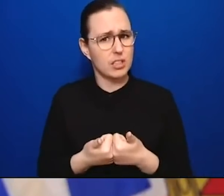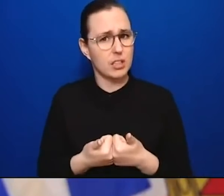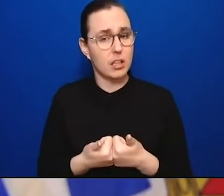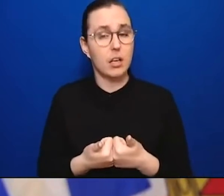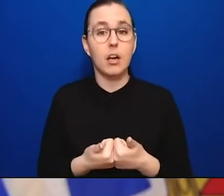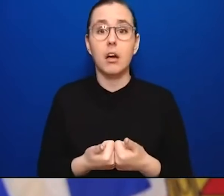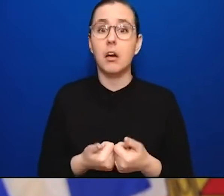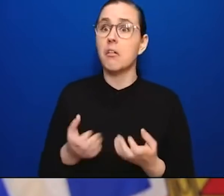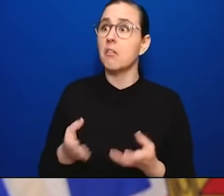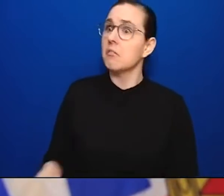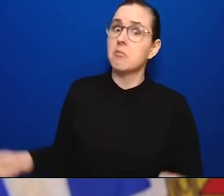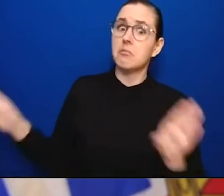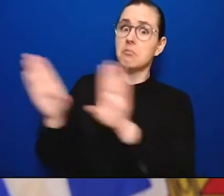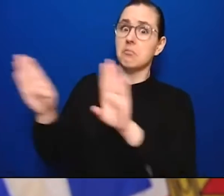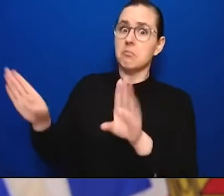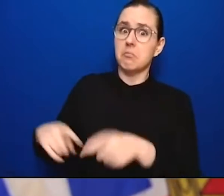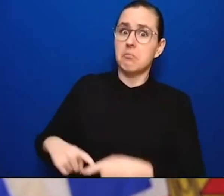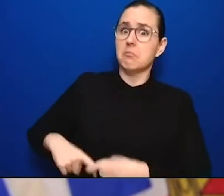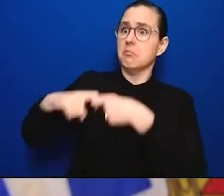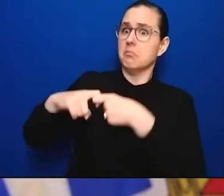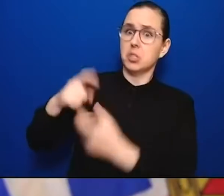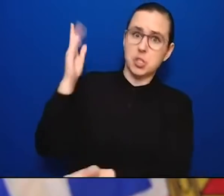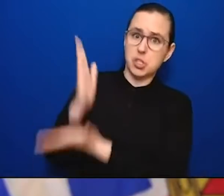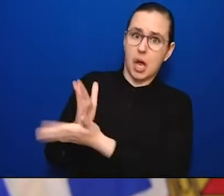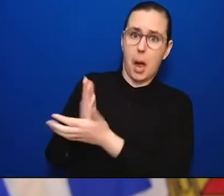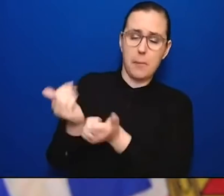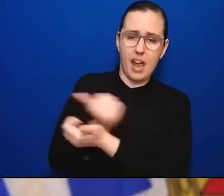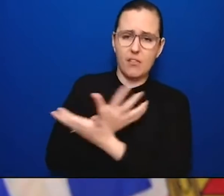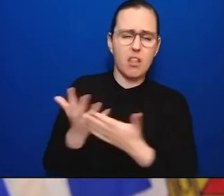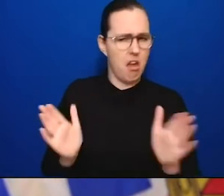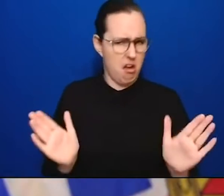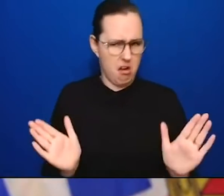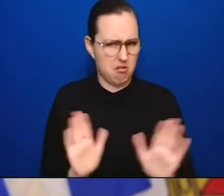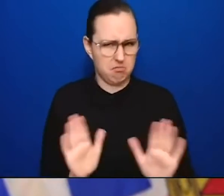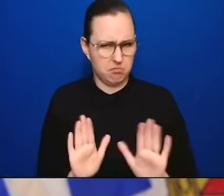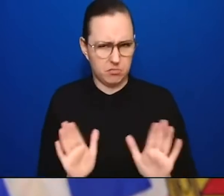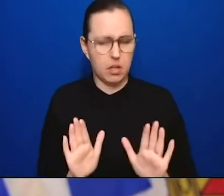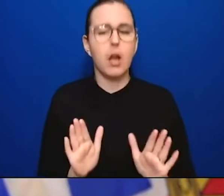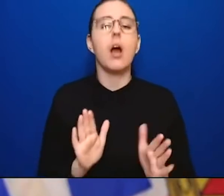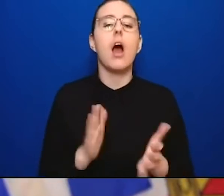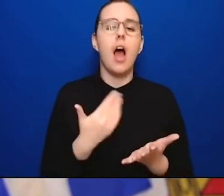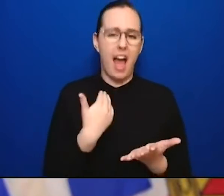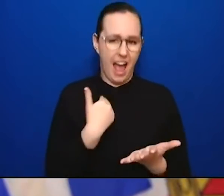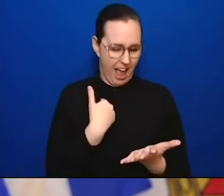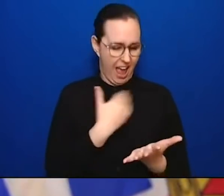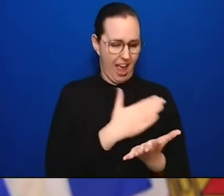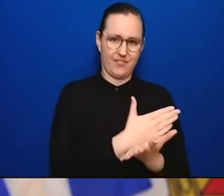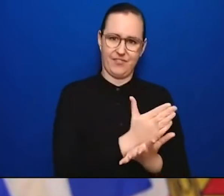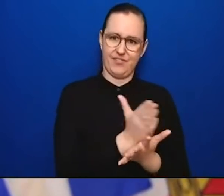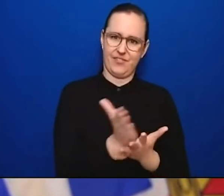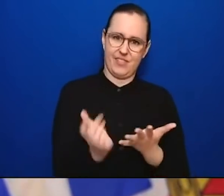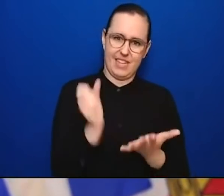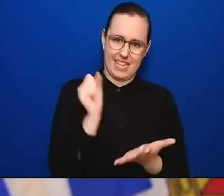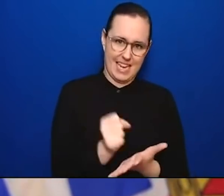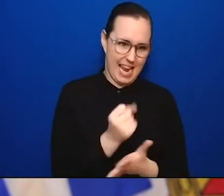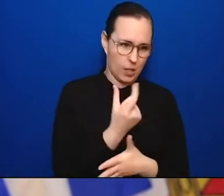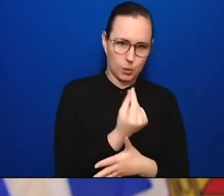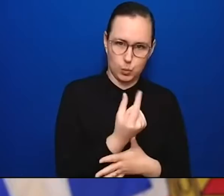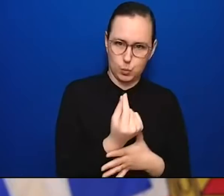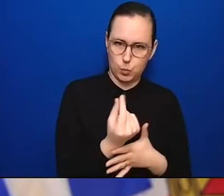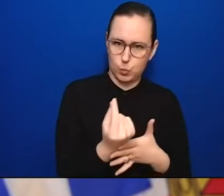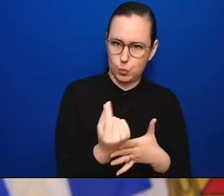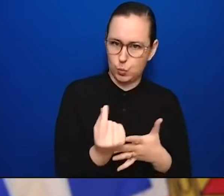the things that we have learned to do, and the measures that we have in place currently are going to help us get through this